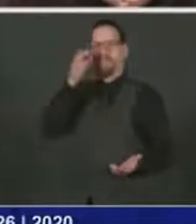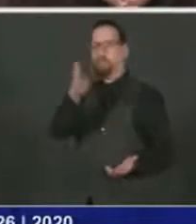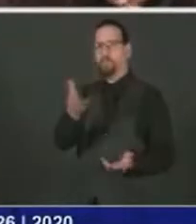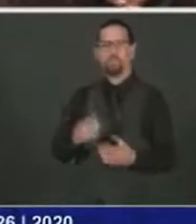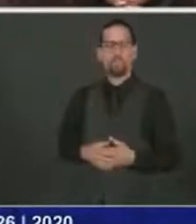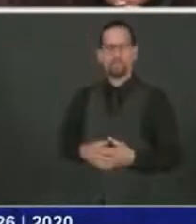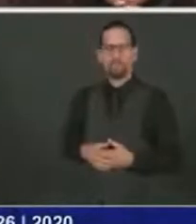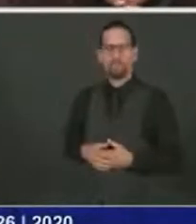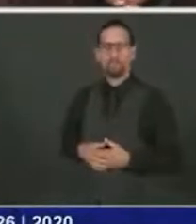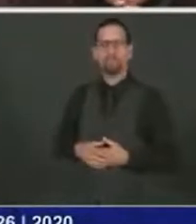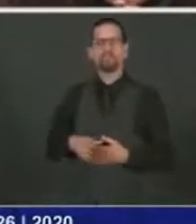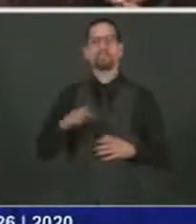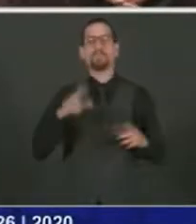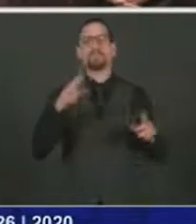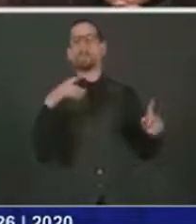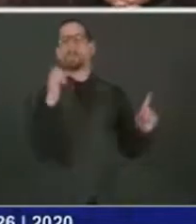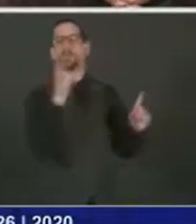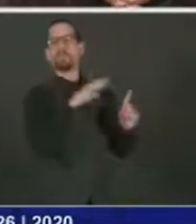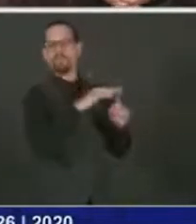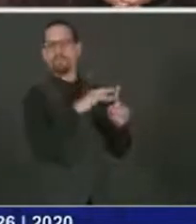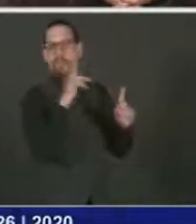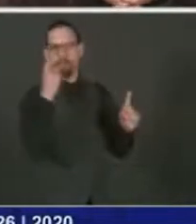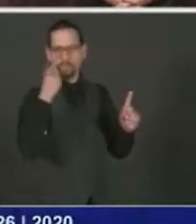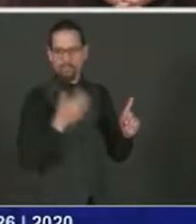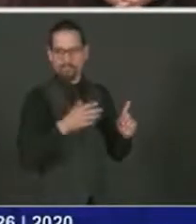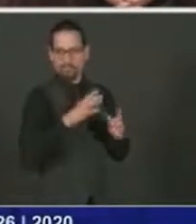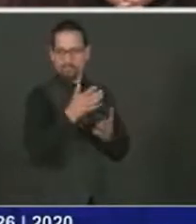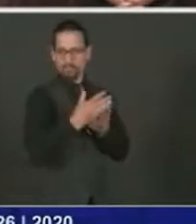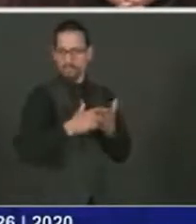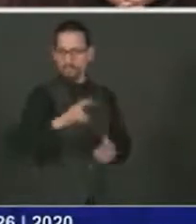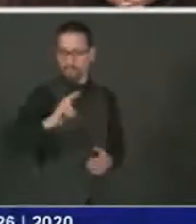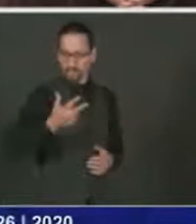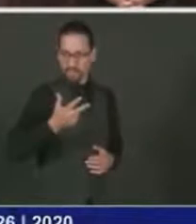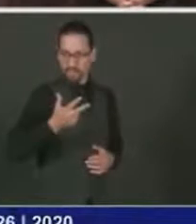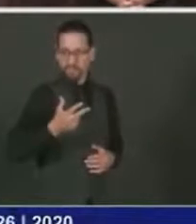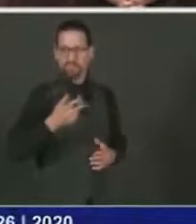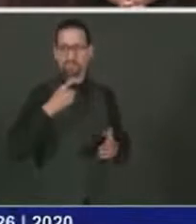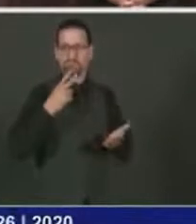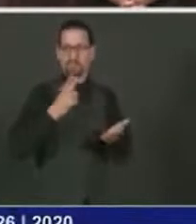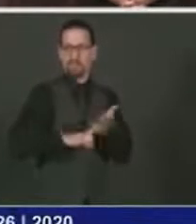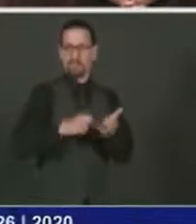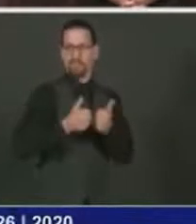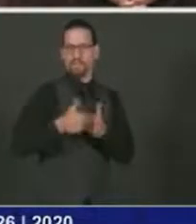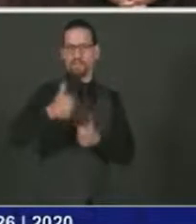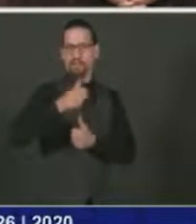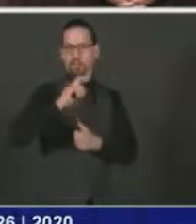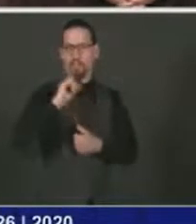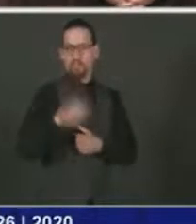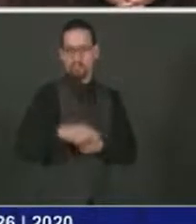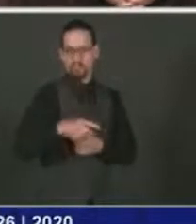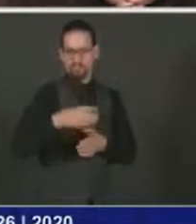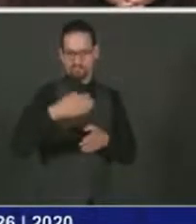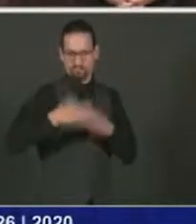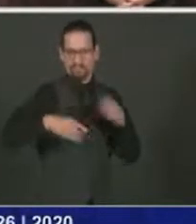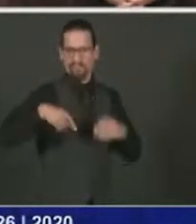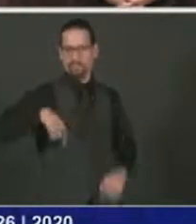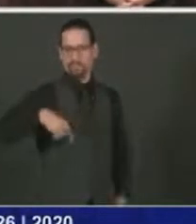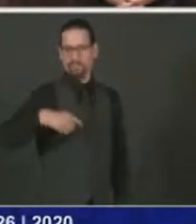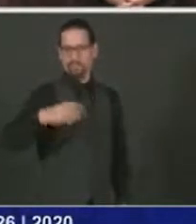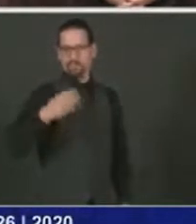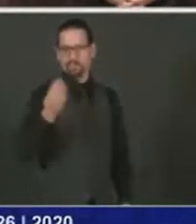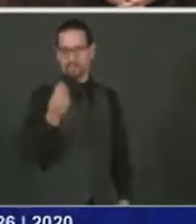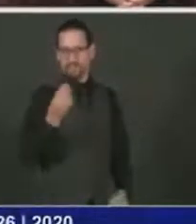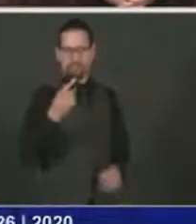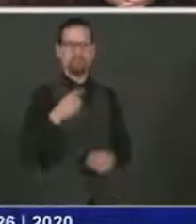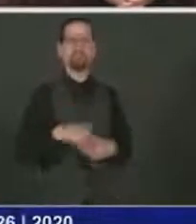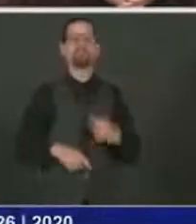phase 3, so your executive order on phase 2 ends Monday. Correct. Monday is announced today. Is Correct. Tuesday still